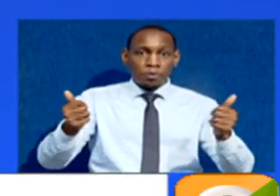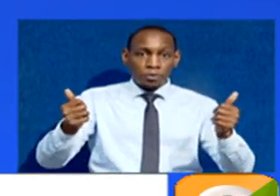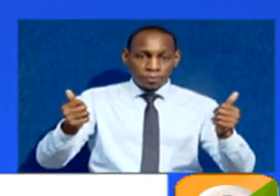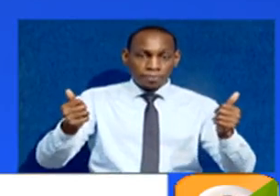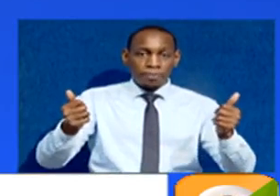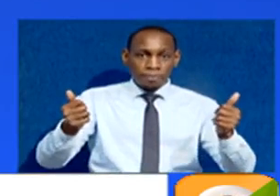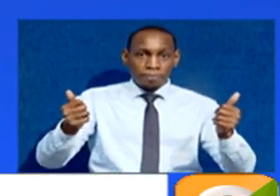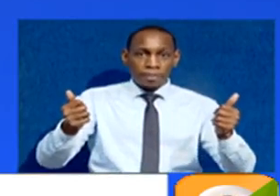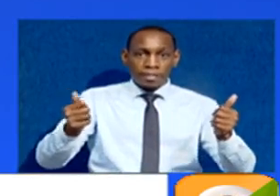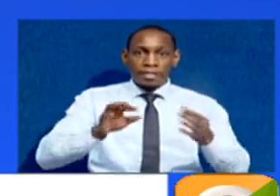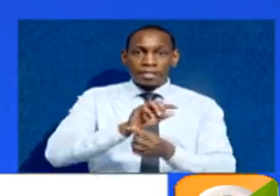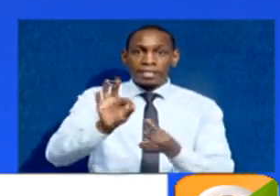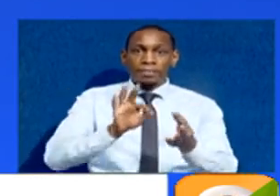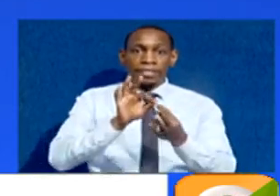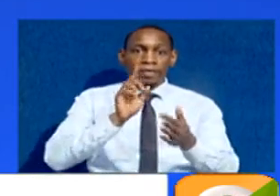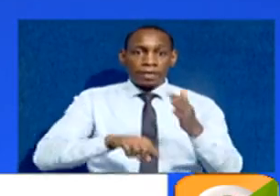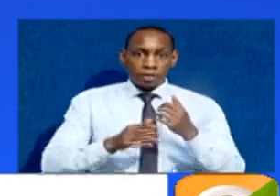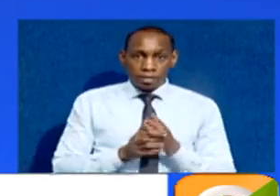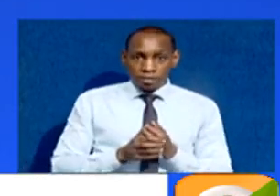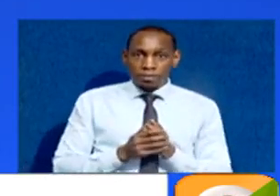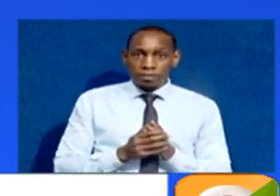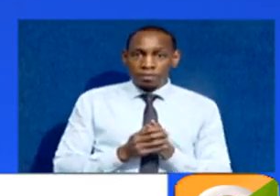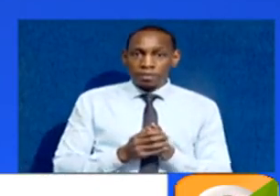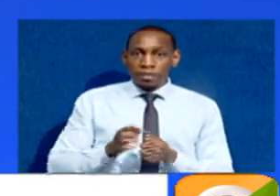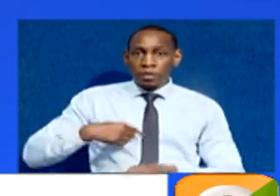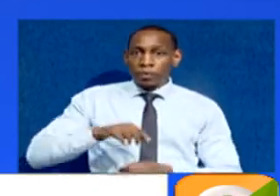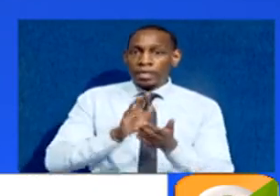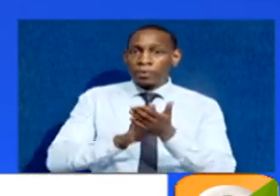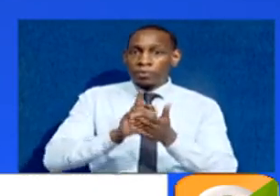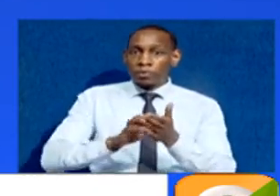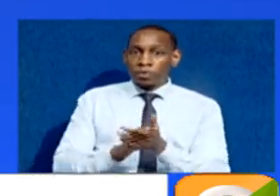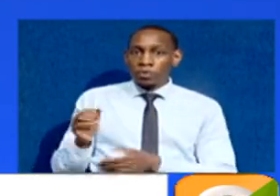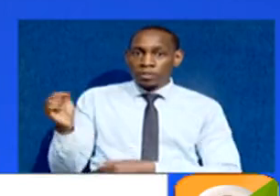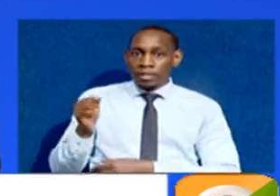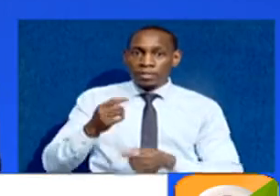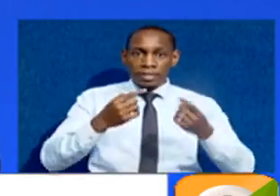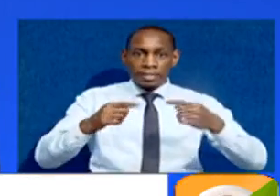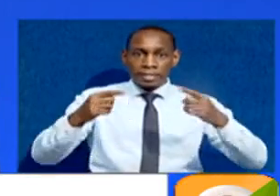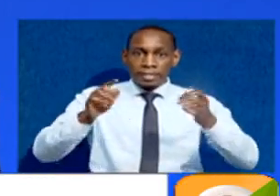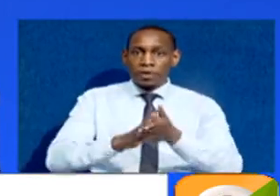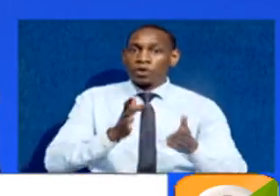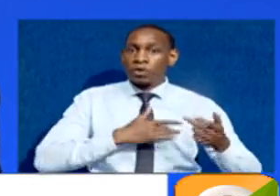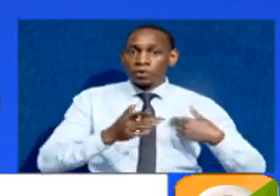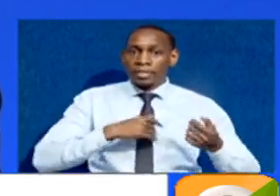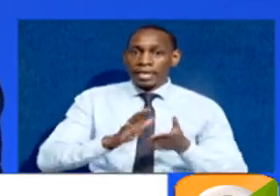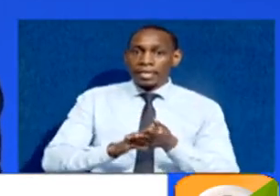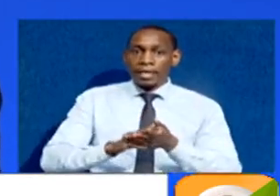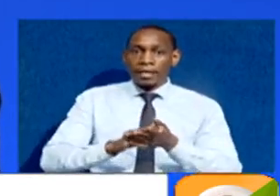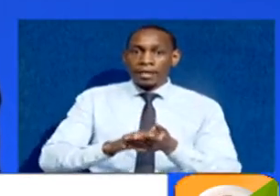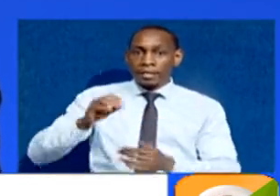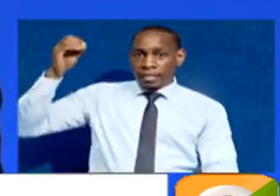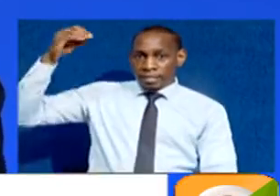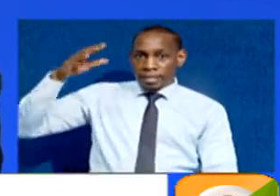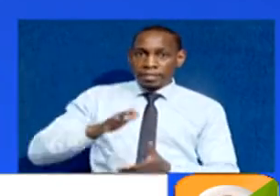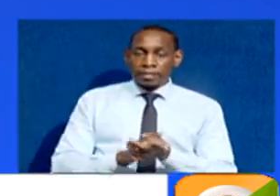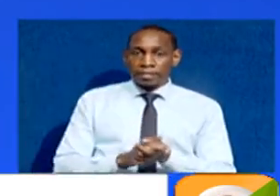solutions. Specifically, we endorse the proposed Glasgow breakthroughs pertaining to power